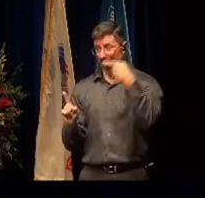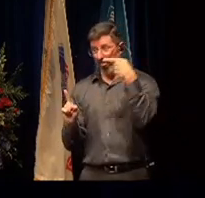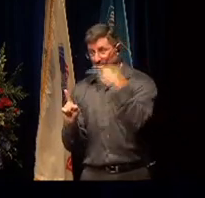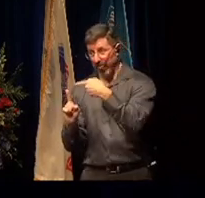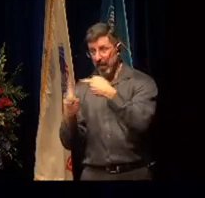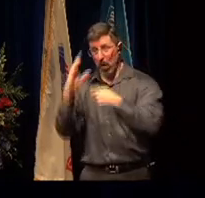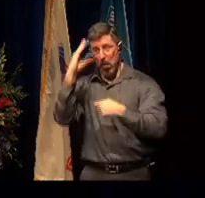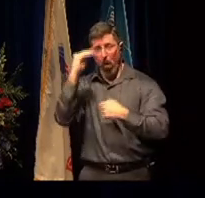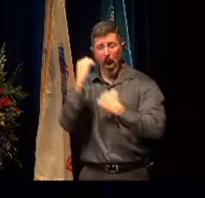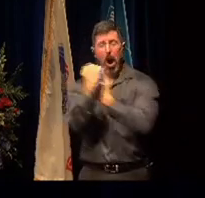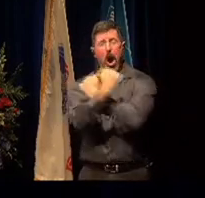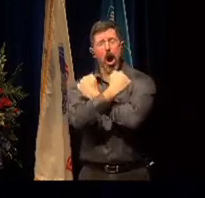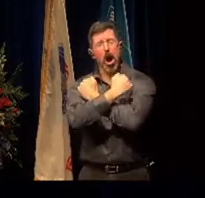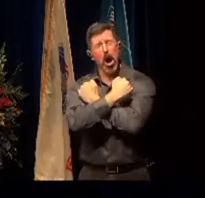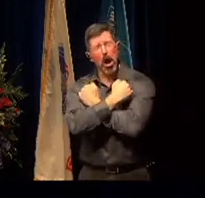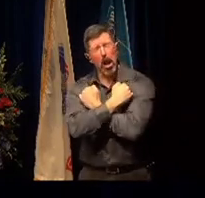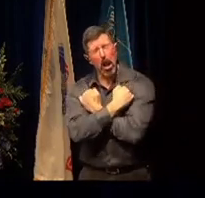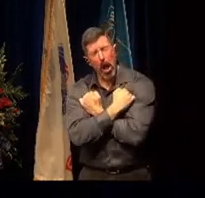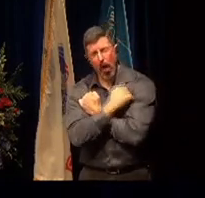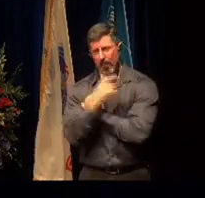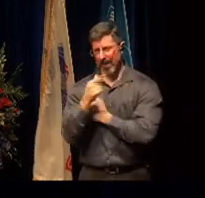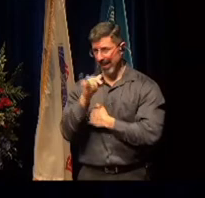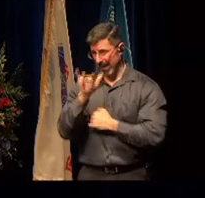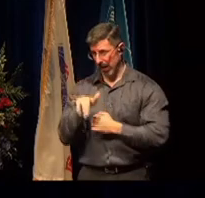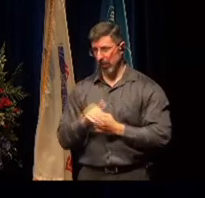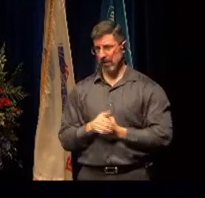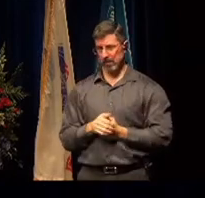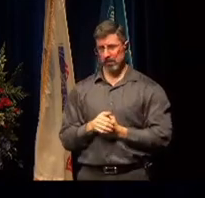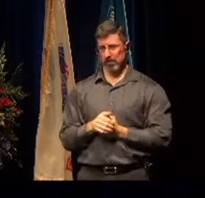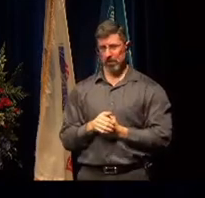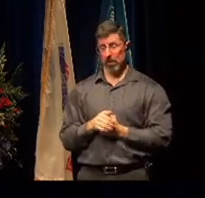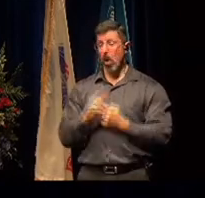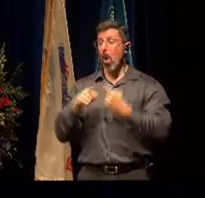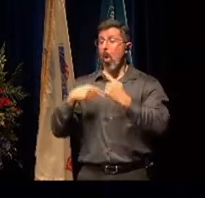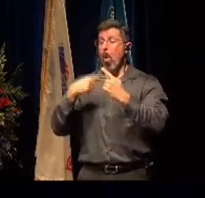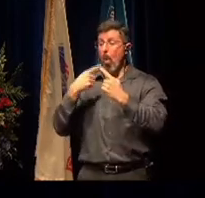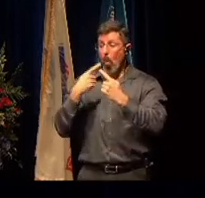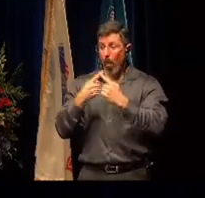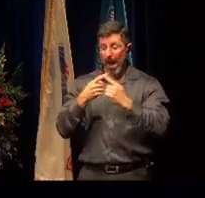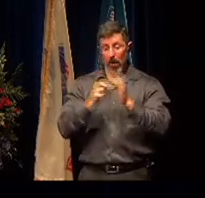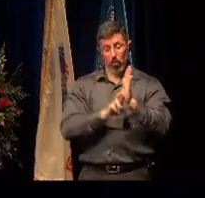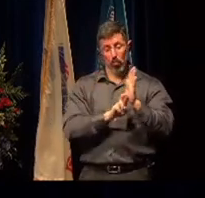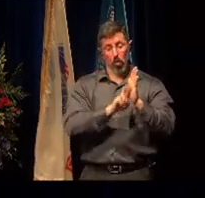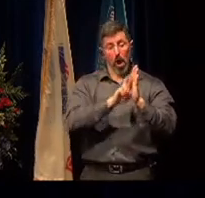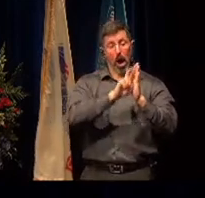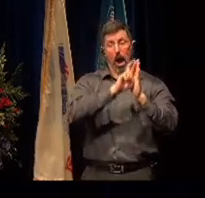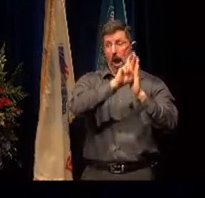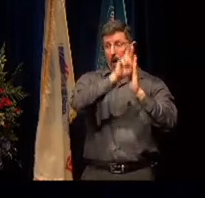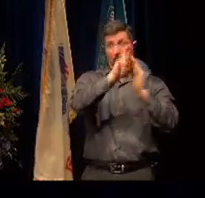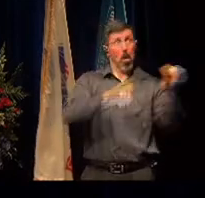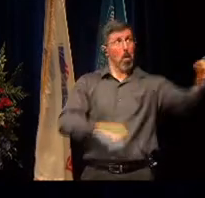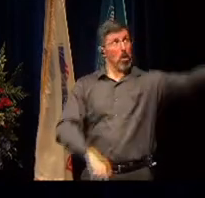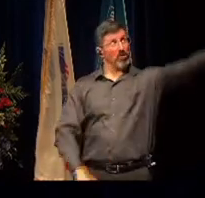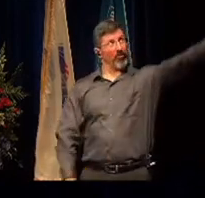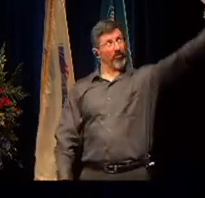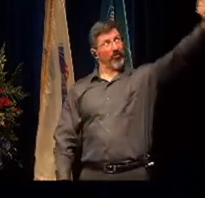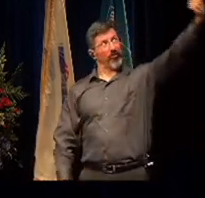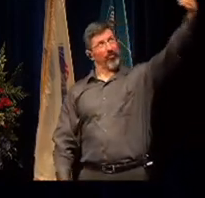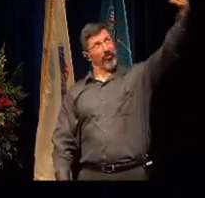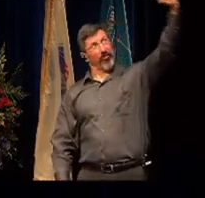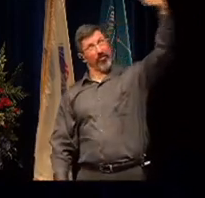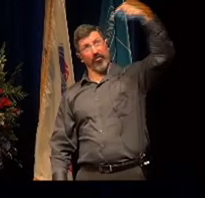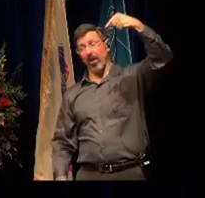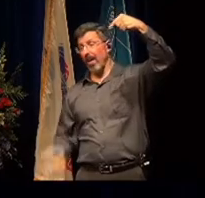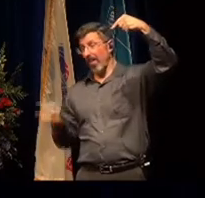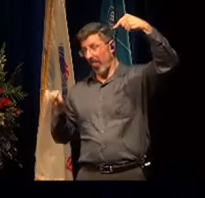much that as it became clear a mortar round was about to impact directly on top of their location, without a second thought would throw his